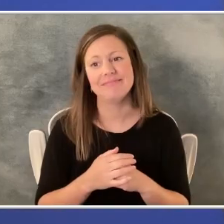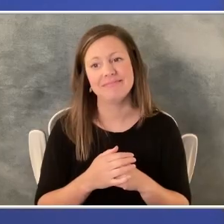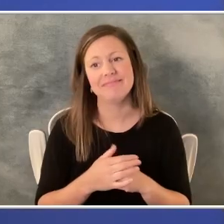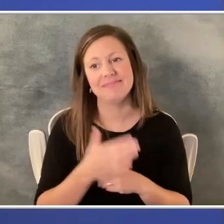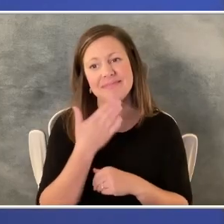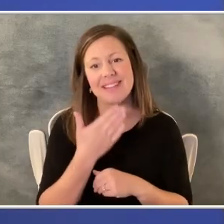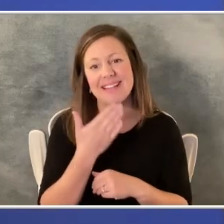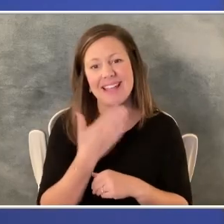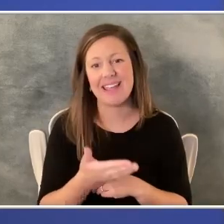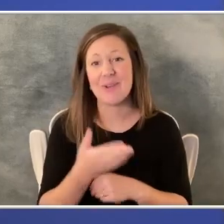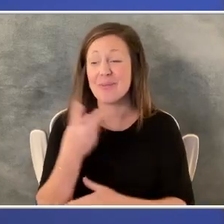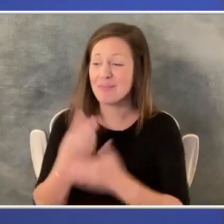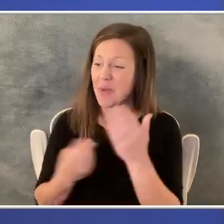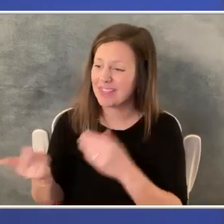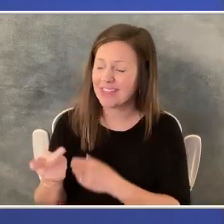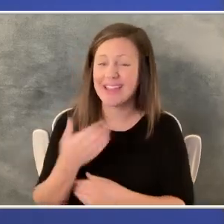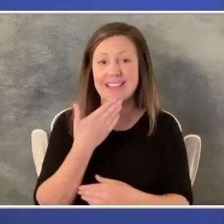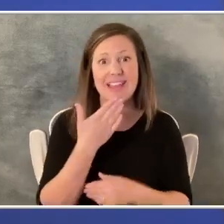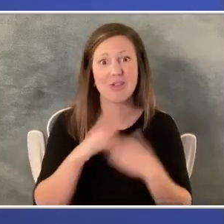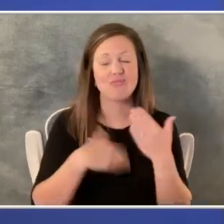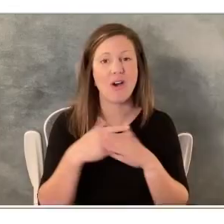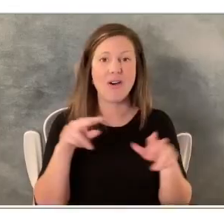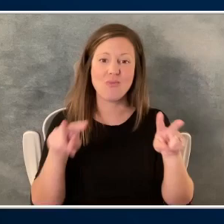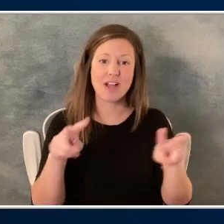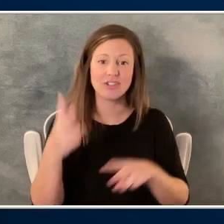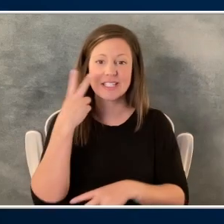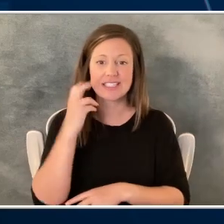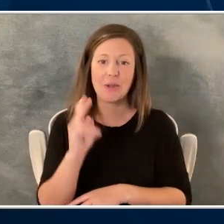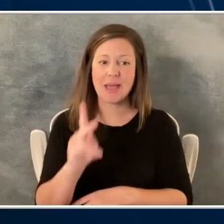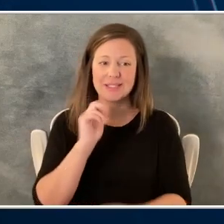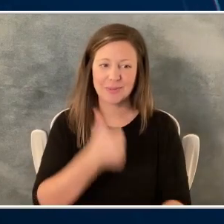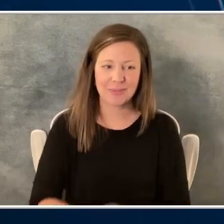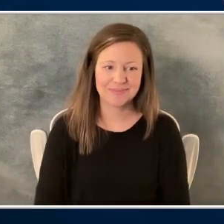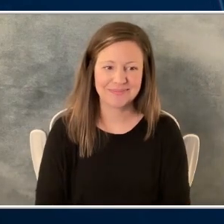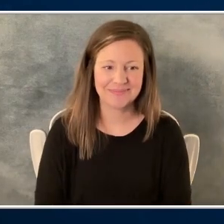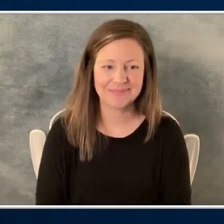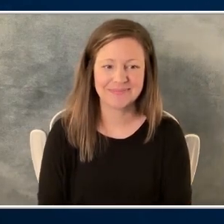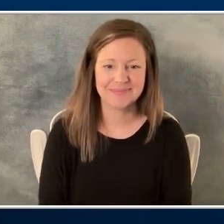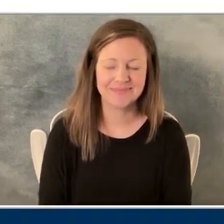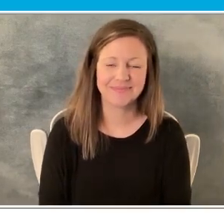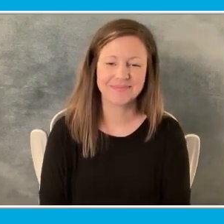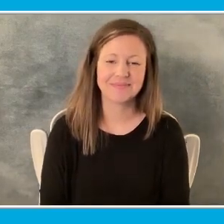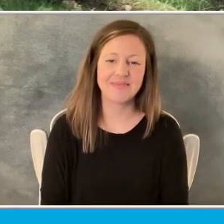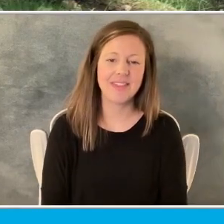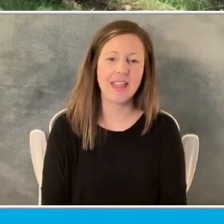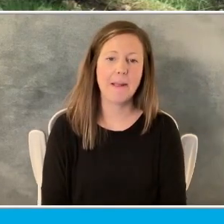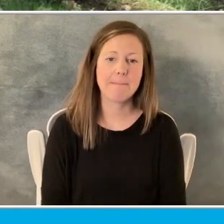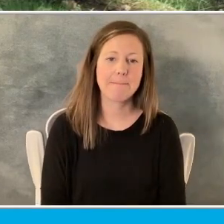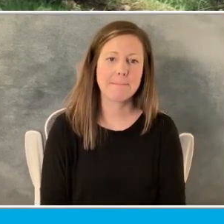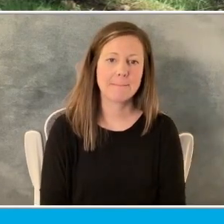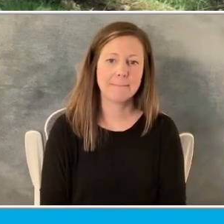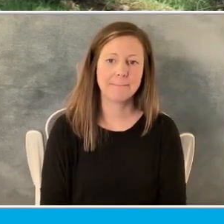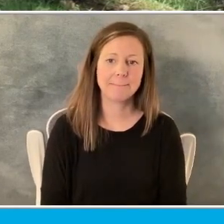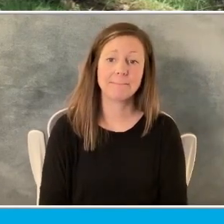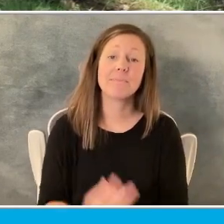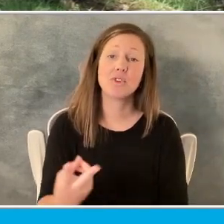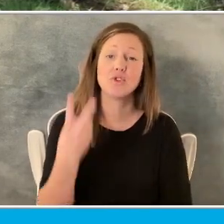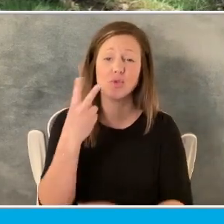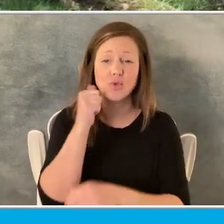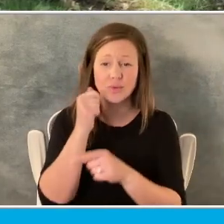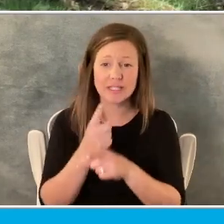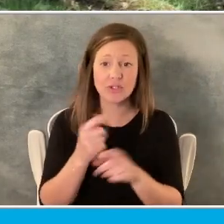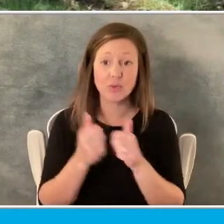to our viewers for being with us today. We'll see you back here tomorrow. Coming up tomorrow on the Morning Medical Update, 2 sisters with the